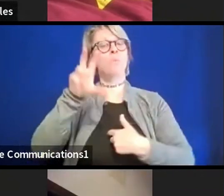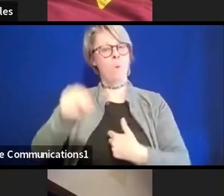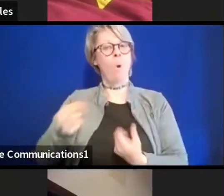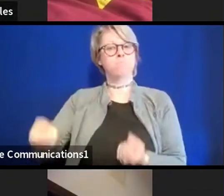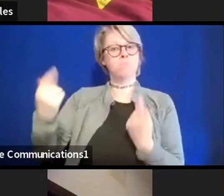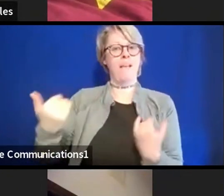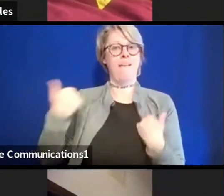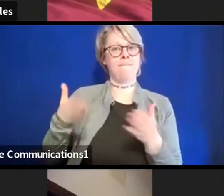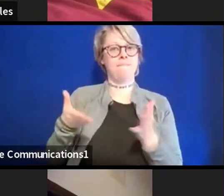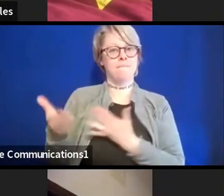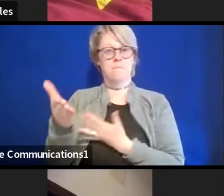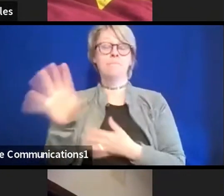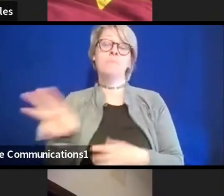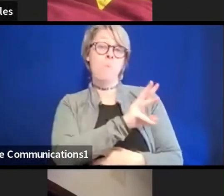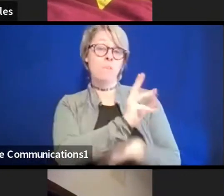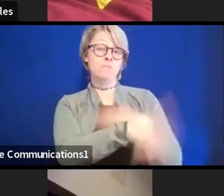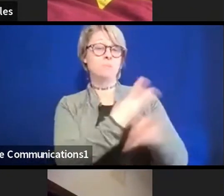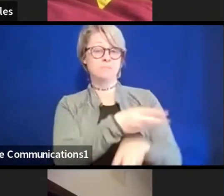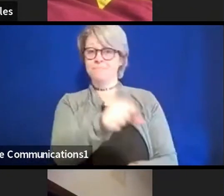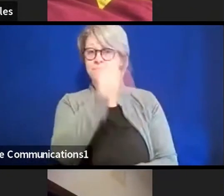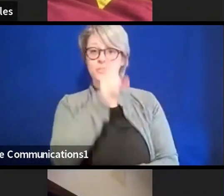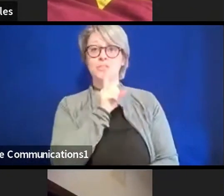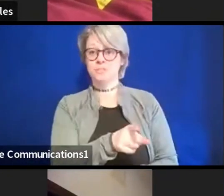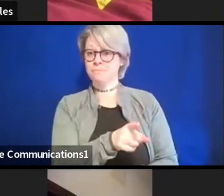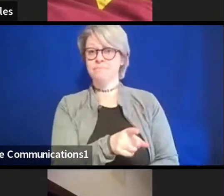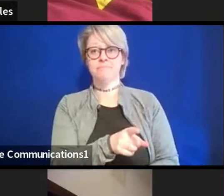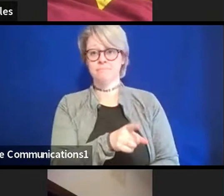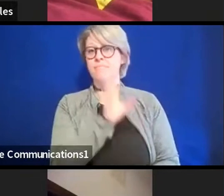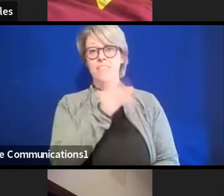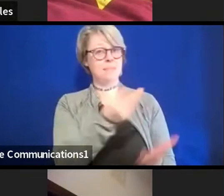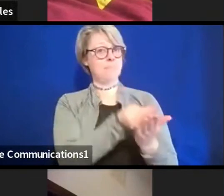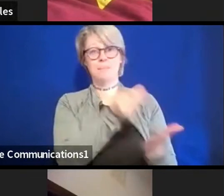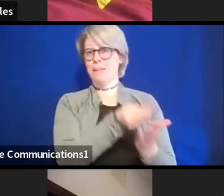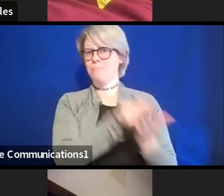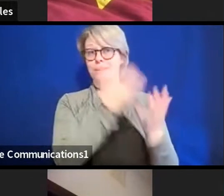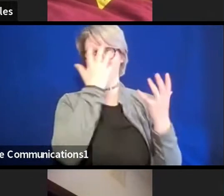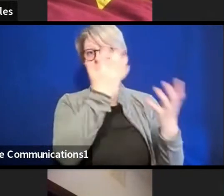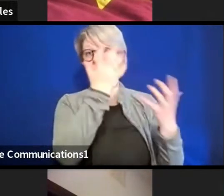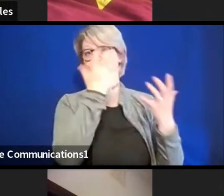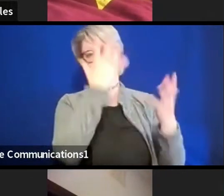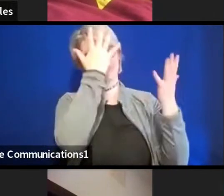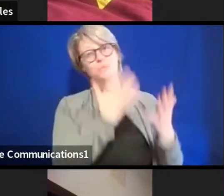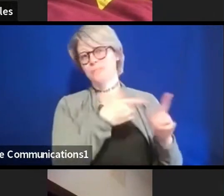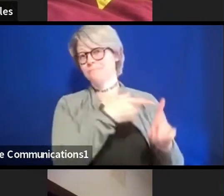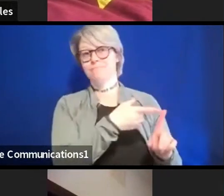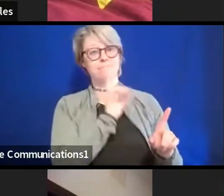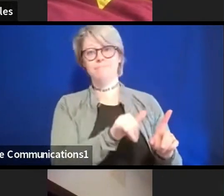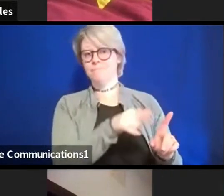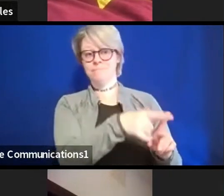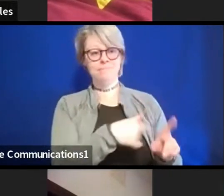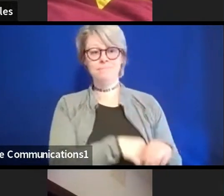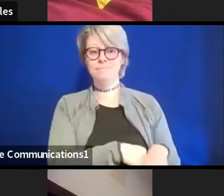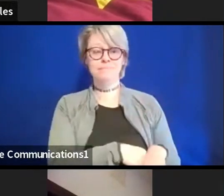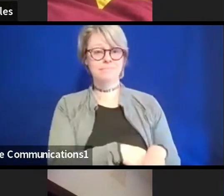world for sure, you know, it's all about money, unfortunately. And it's not, you know, and people